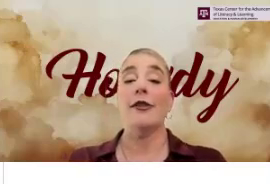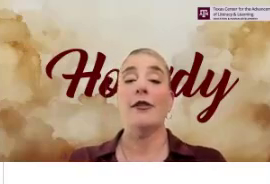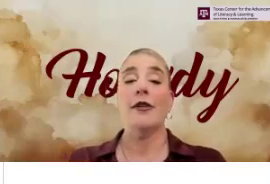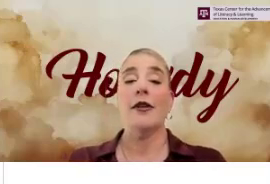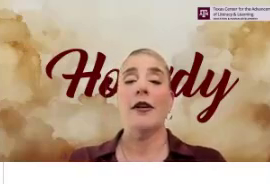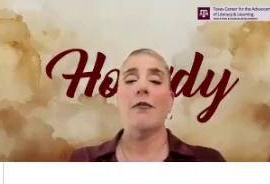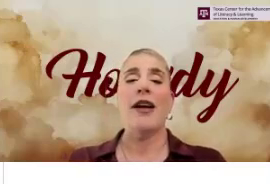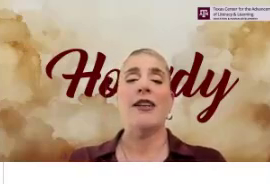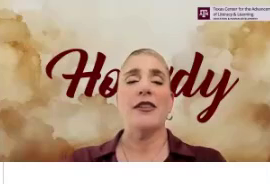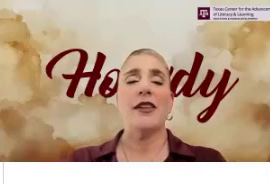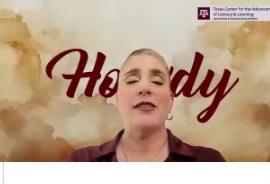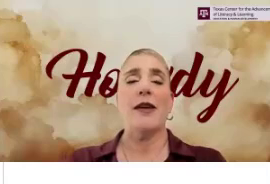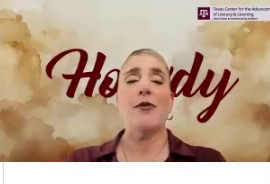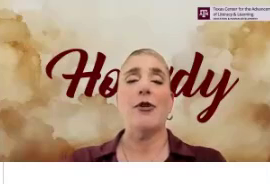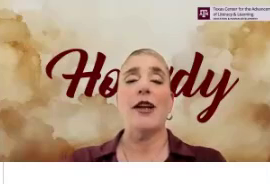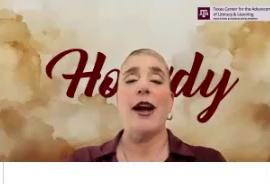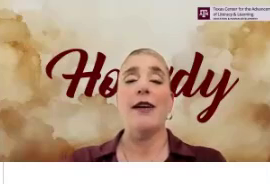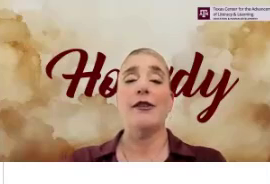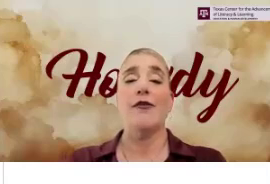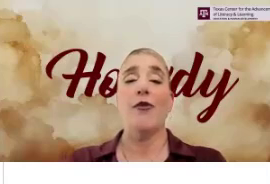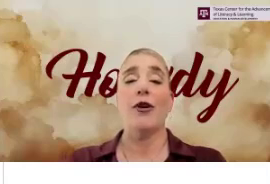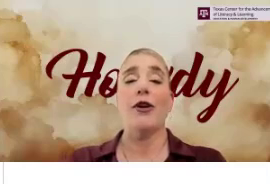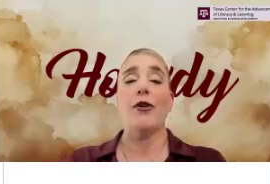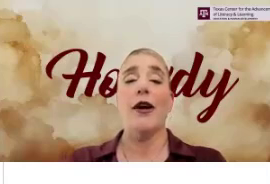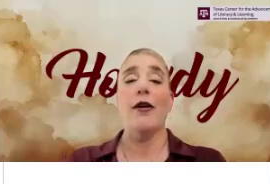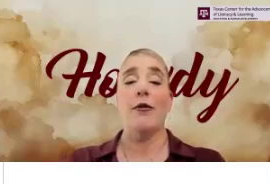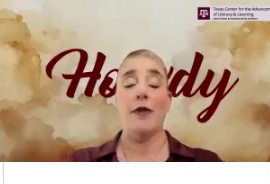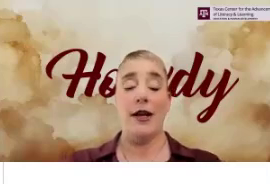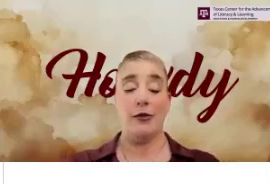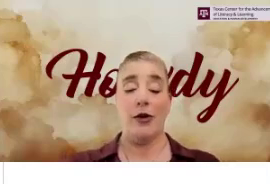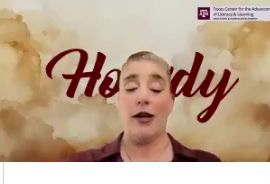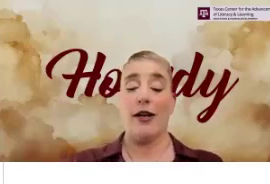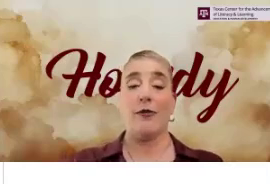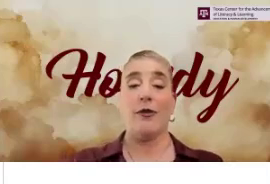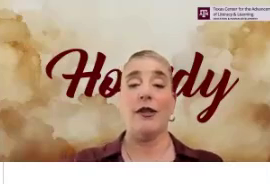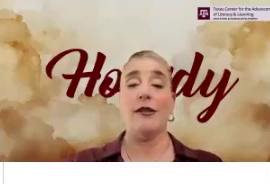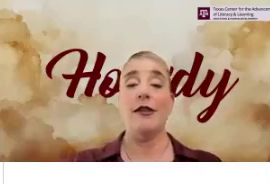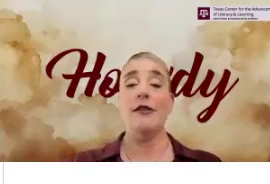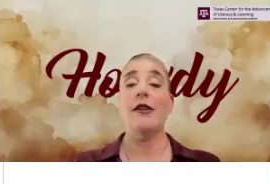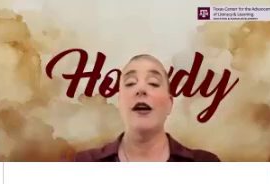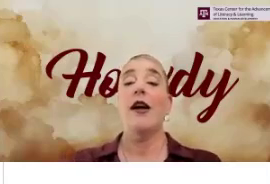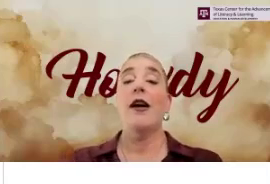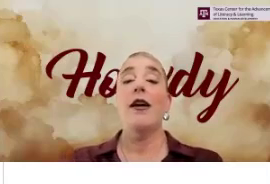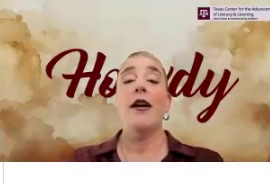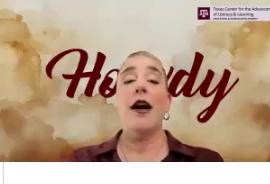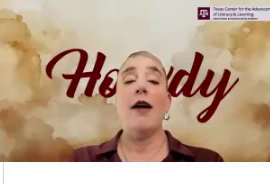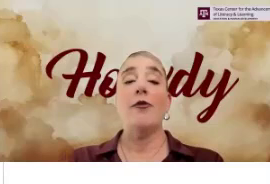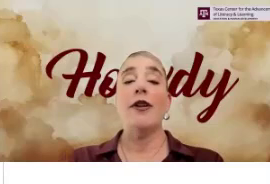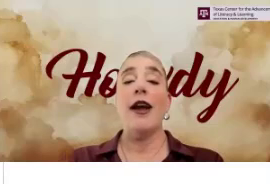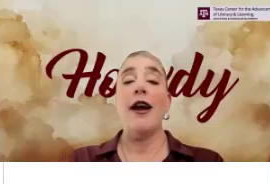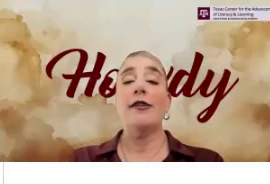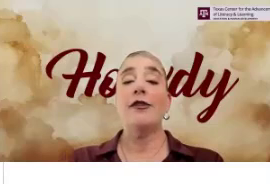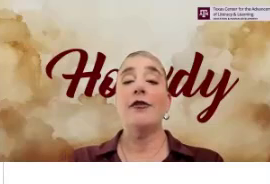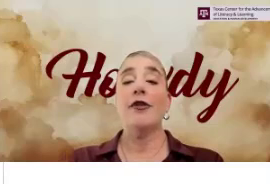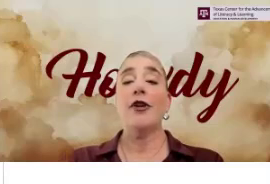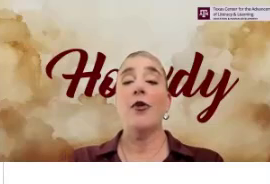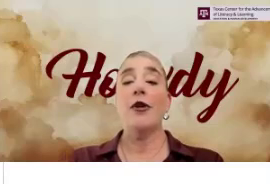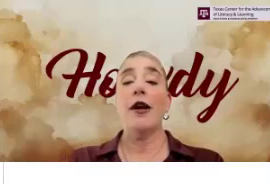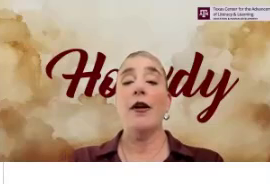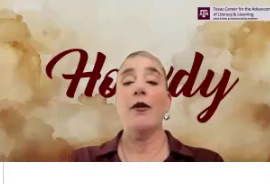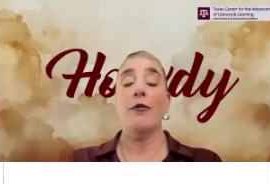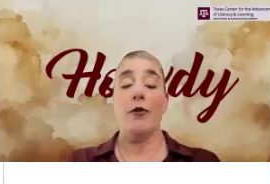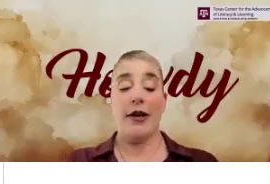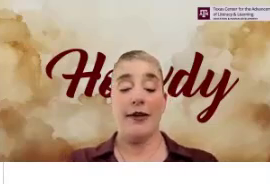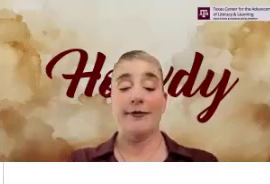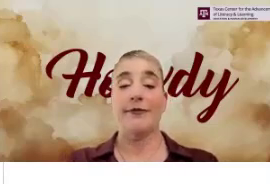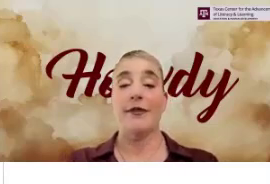to ask, my goodness, I'm going to ask for your help. That's why I can't read that. I'm going to ask for